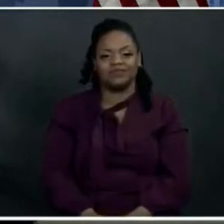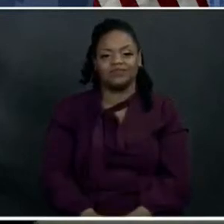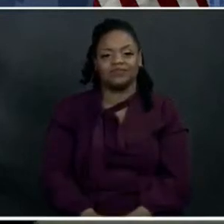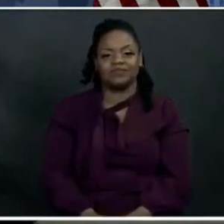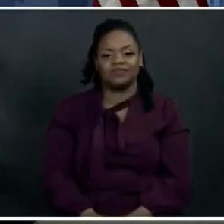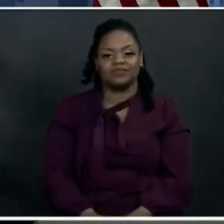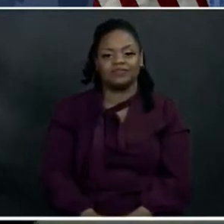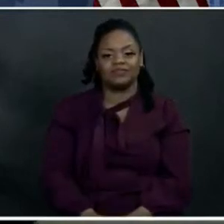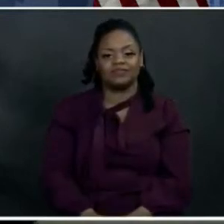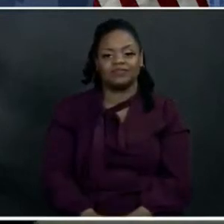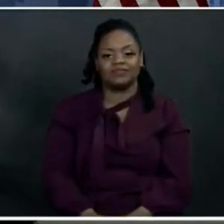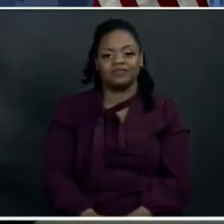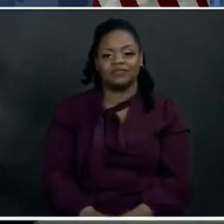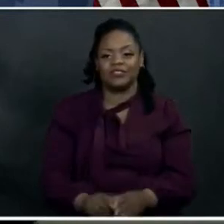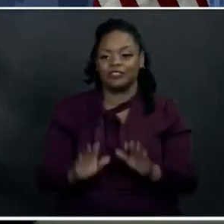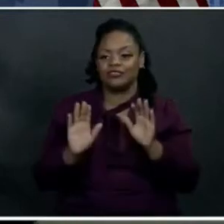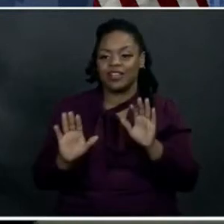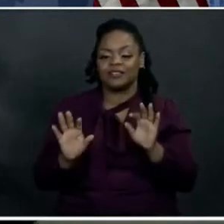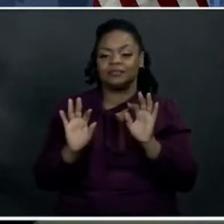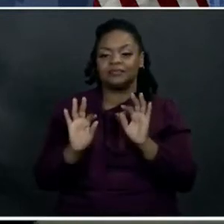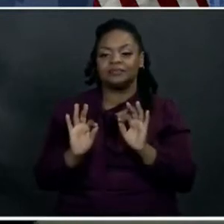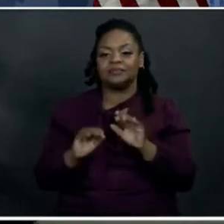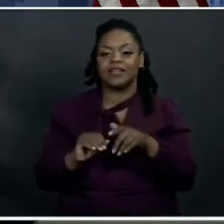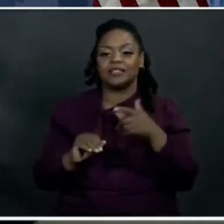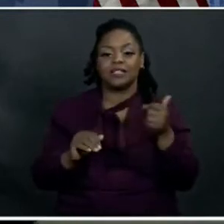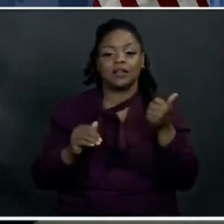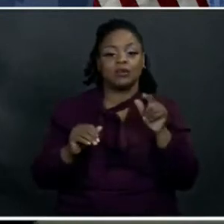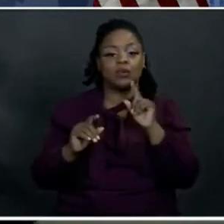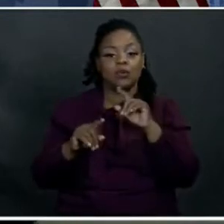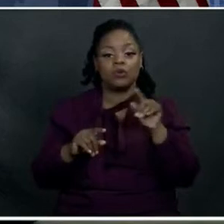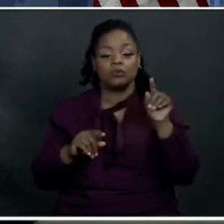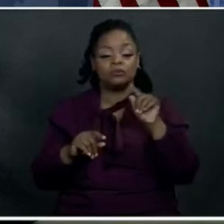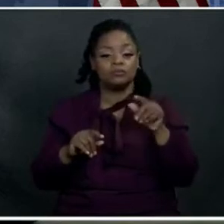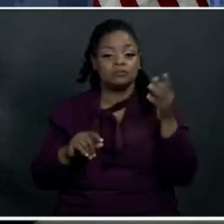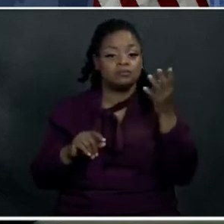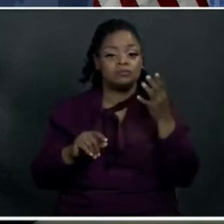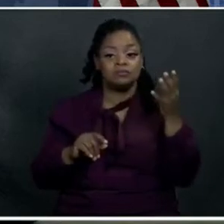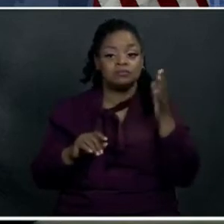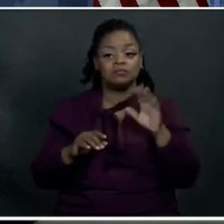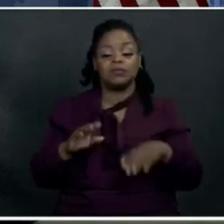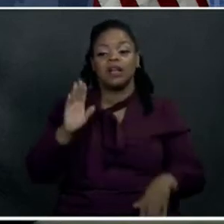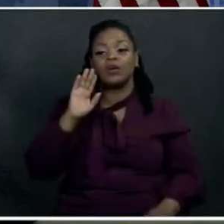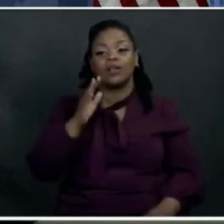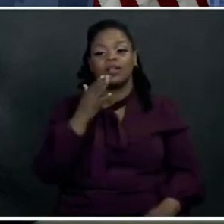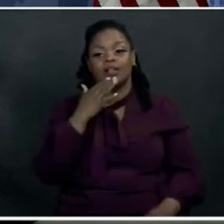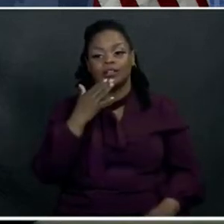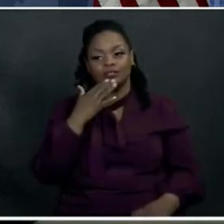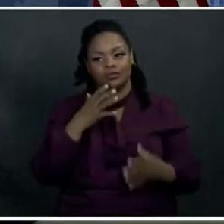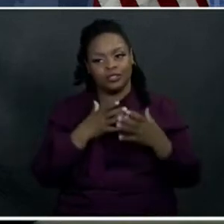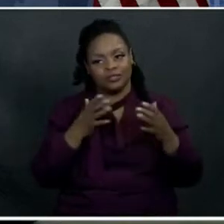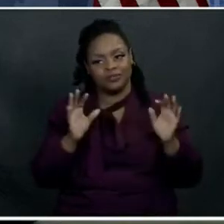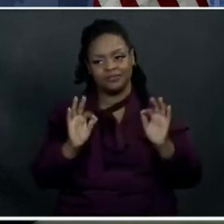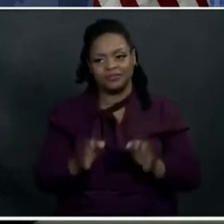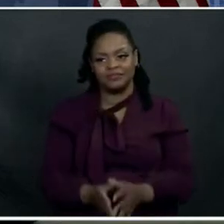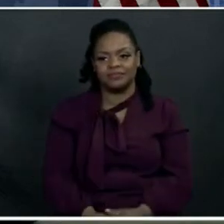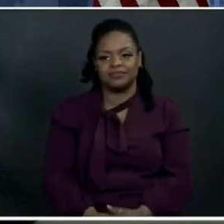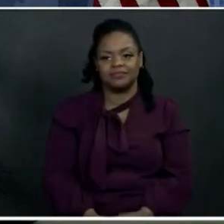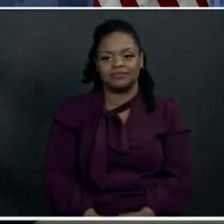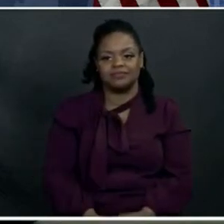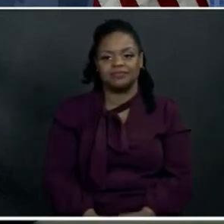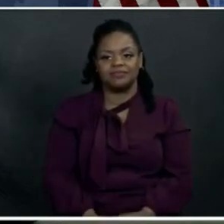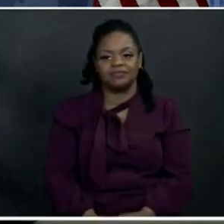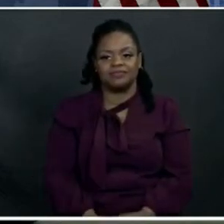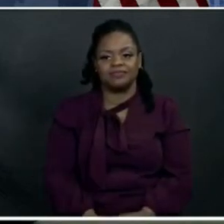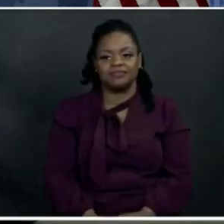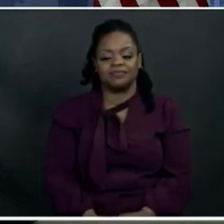Great. Let's go to Yamiche Alcindor, PBS. Hi, thanks so much for taking my question. I have two questions. The first is,